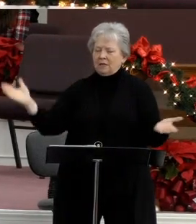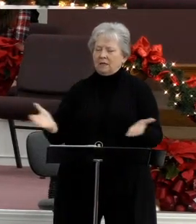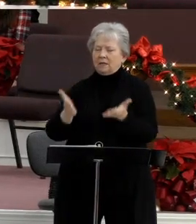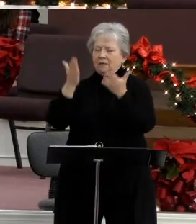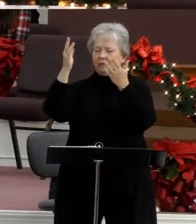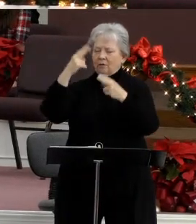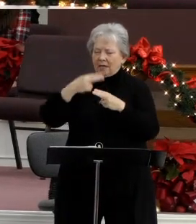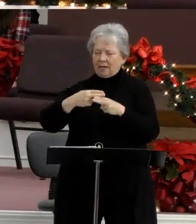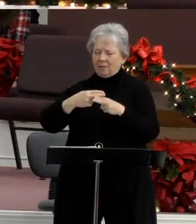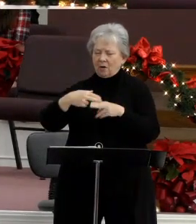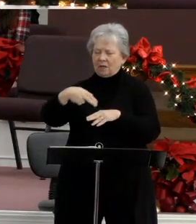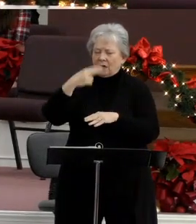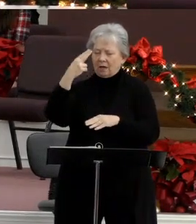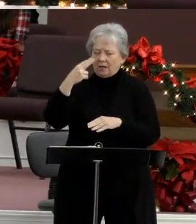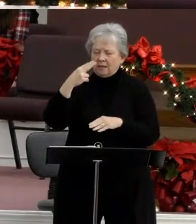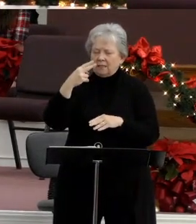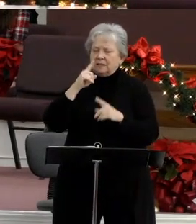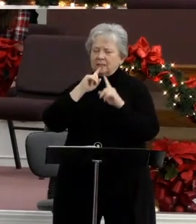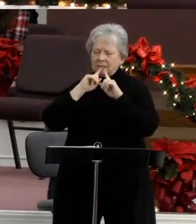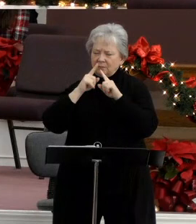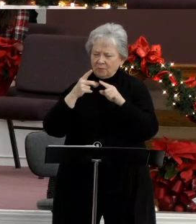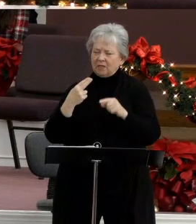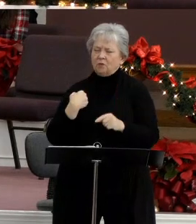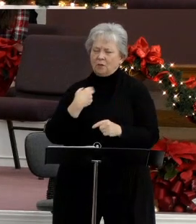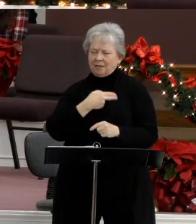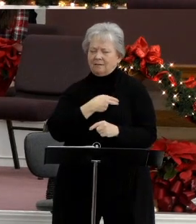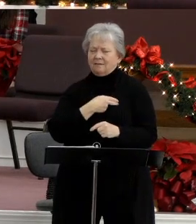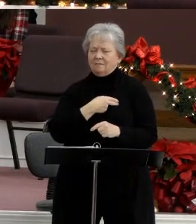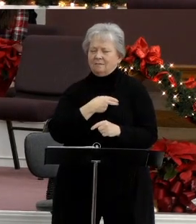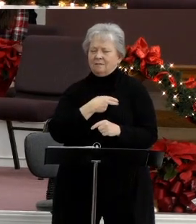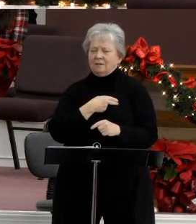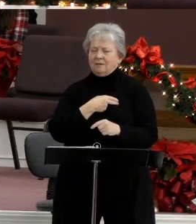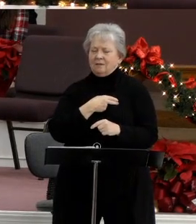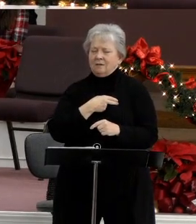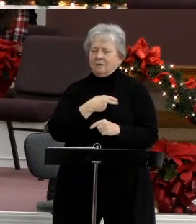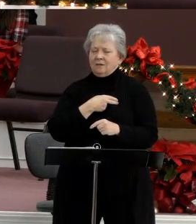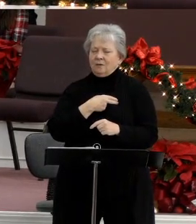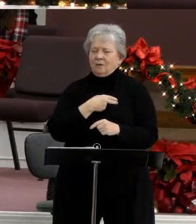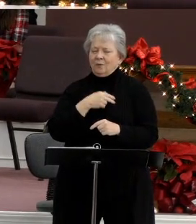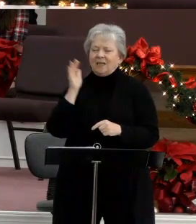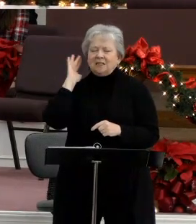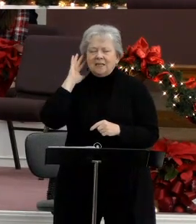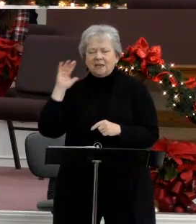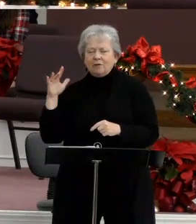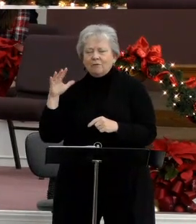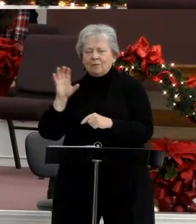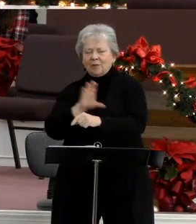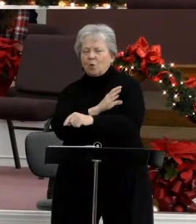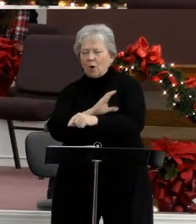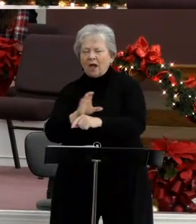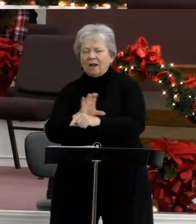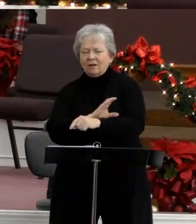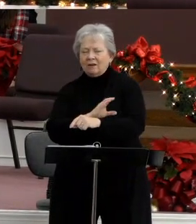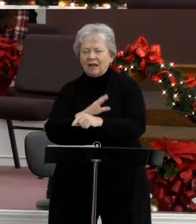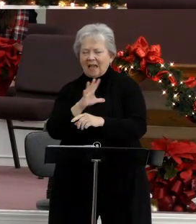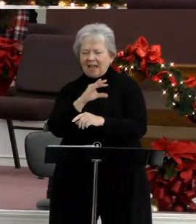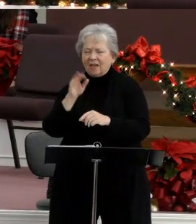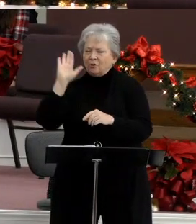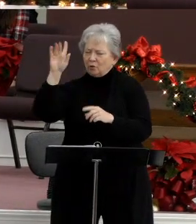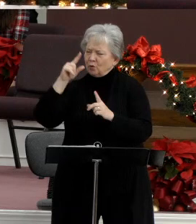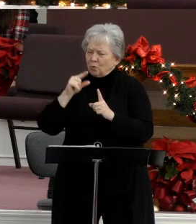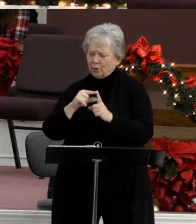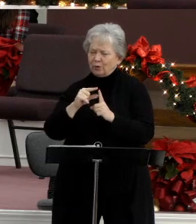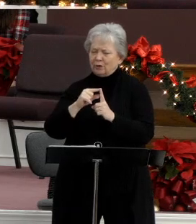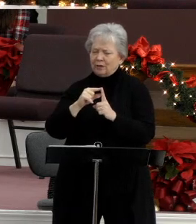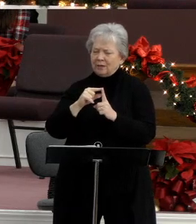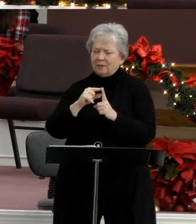just speak to us as this morning we get to hear from our choir sharing with us and hear from your word. We pray that both of those would just speak